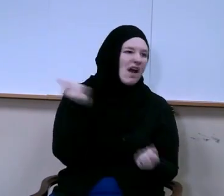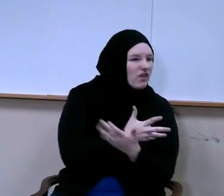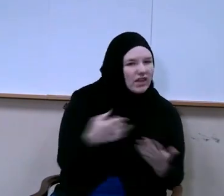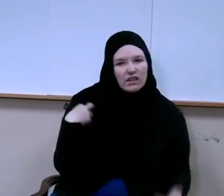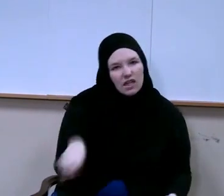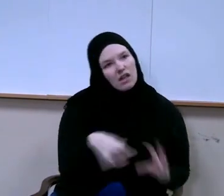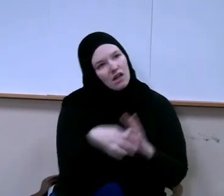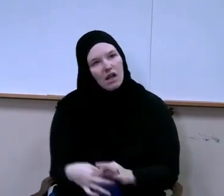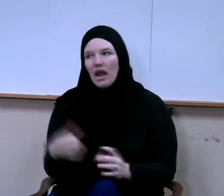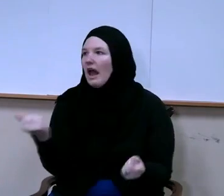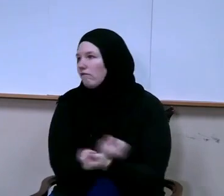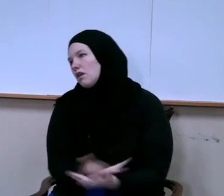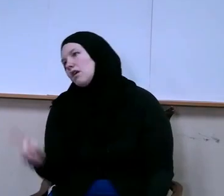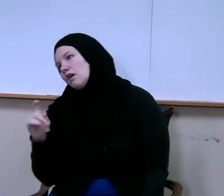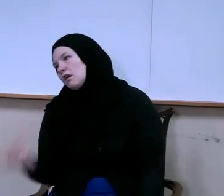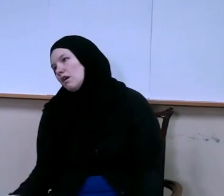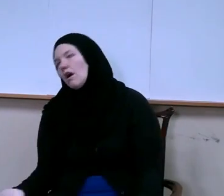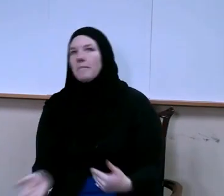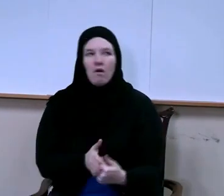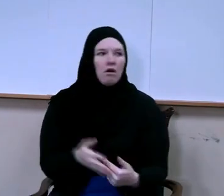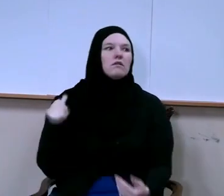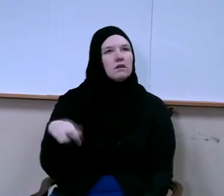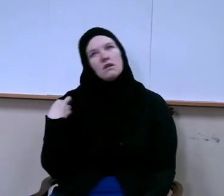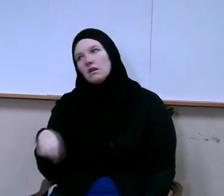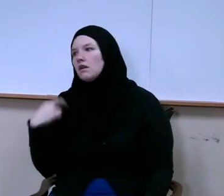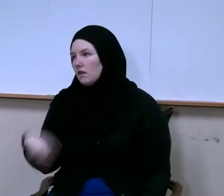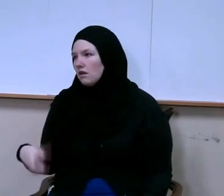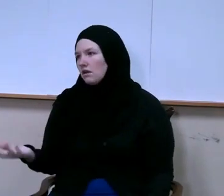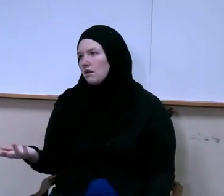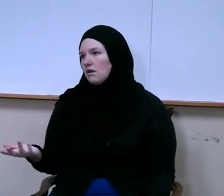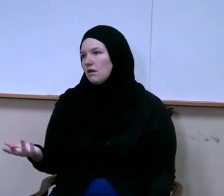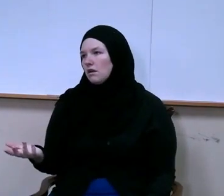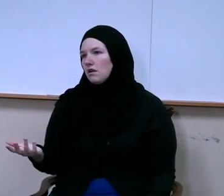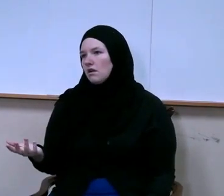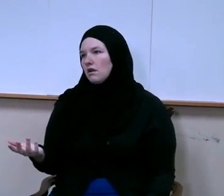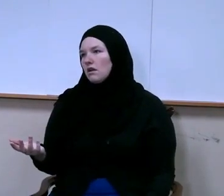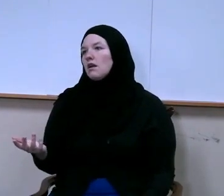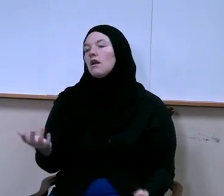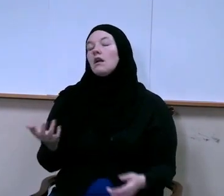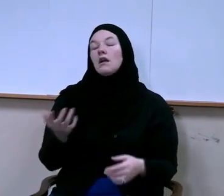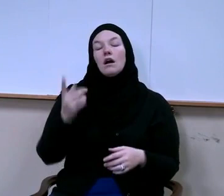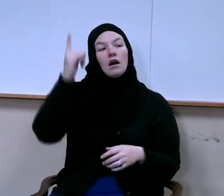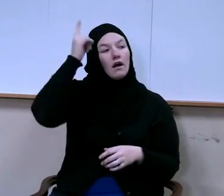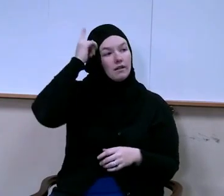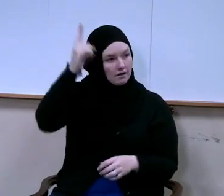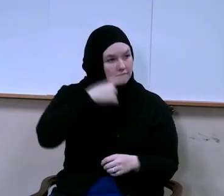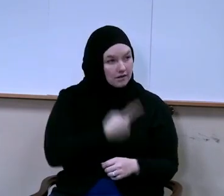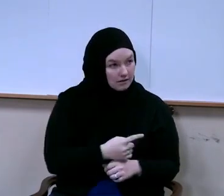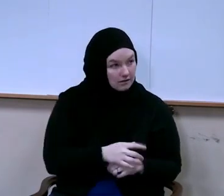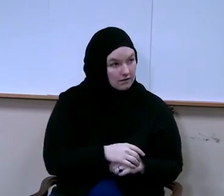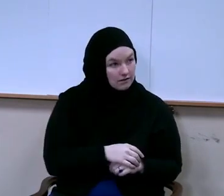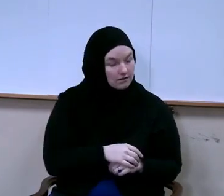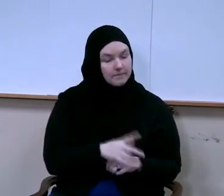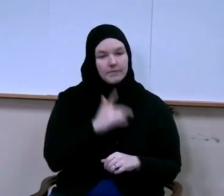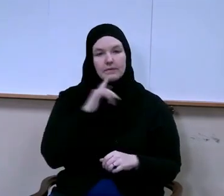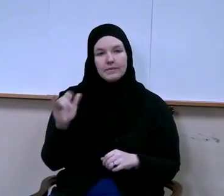deen? I warn those people, and please communicate that warning in the Quran. Allah subhanahu wa ta'ala